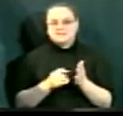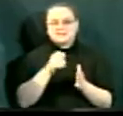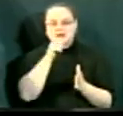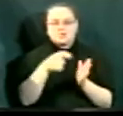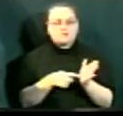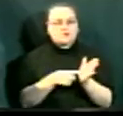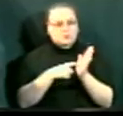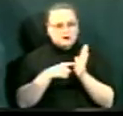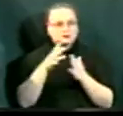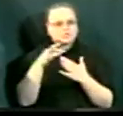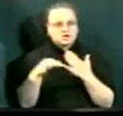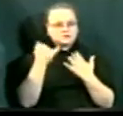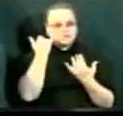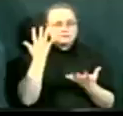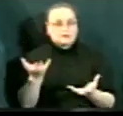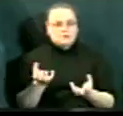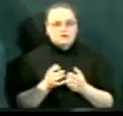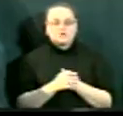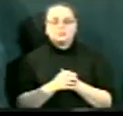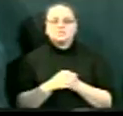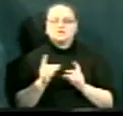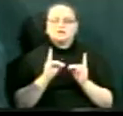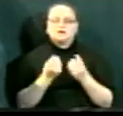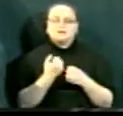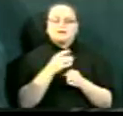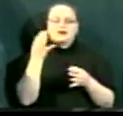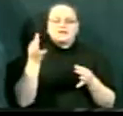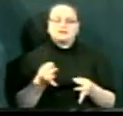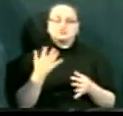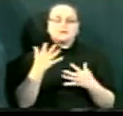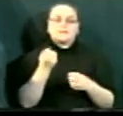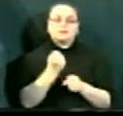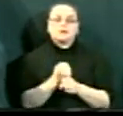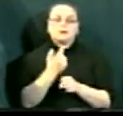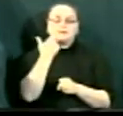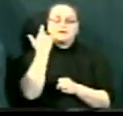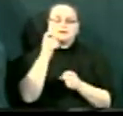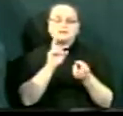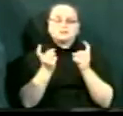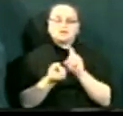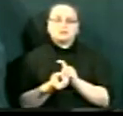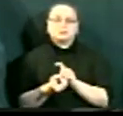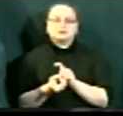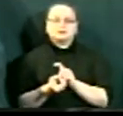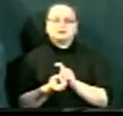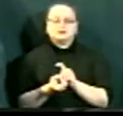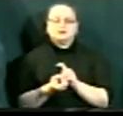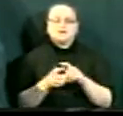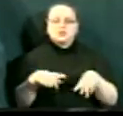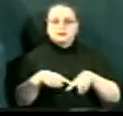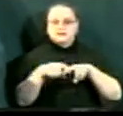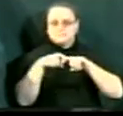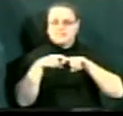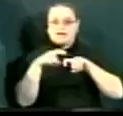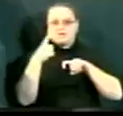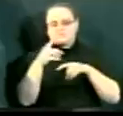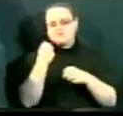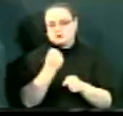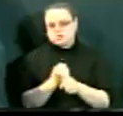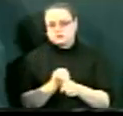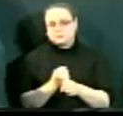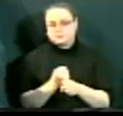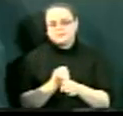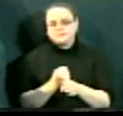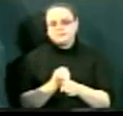to. And so the district made a decision this year because of the changes, to suspend that for a year